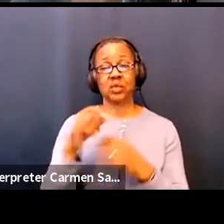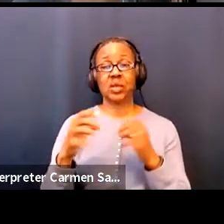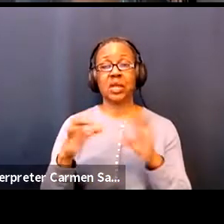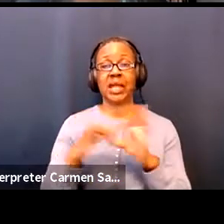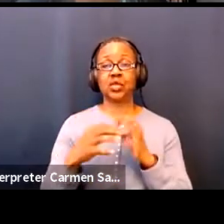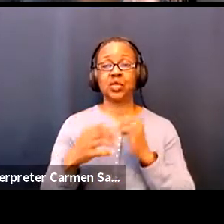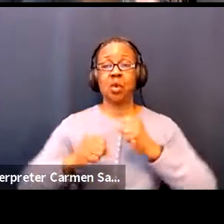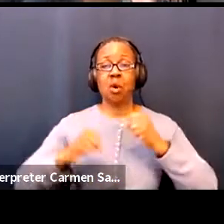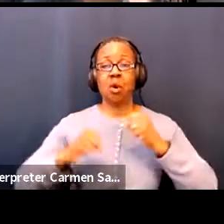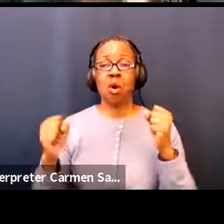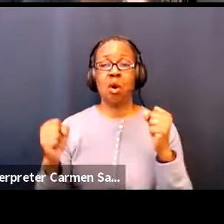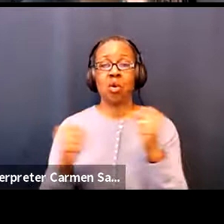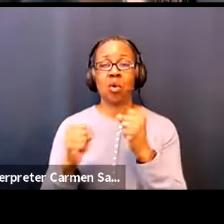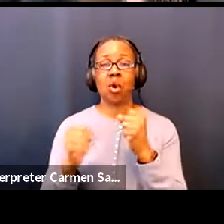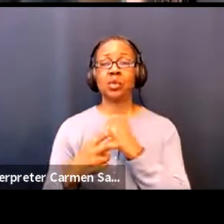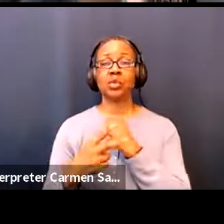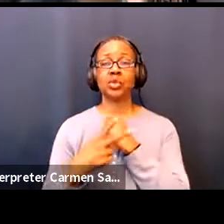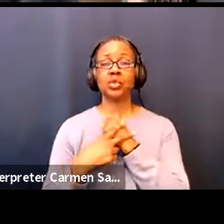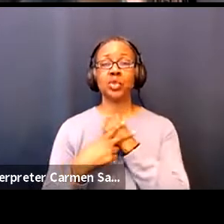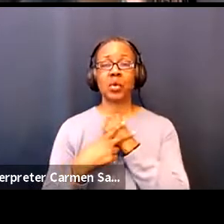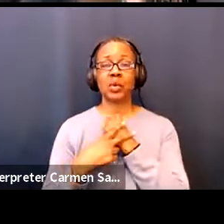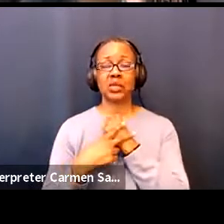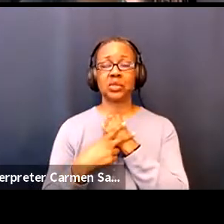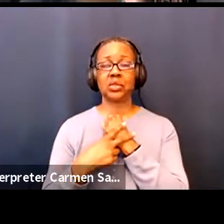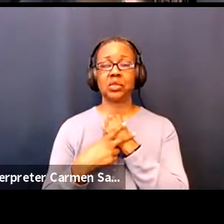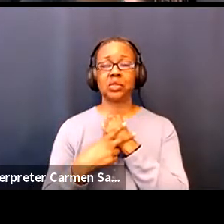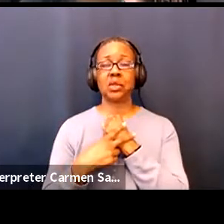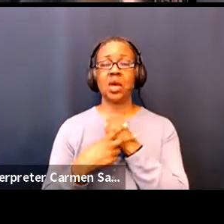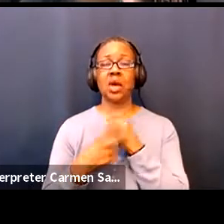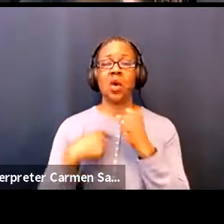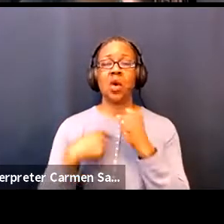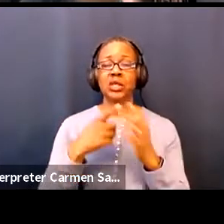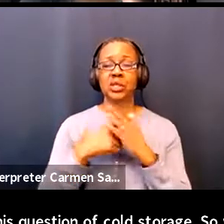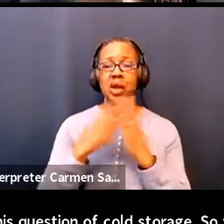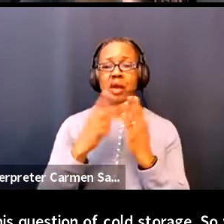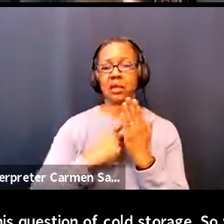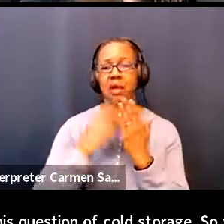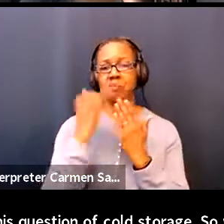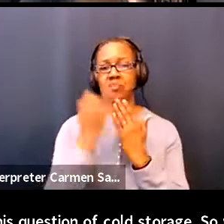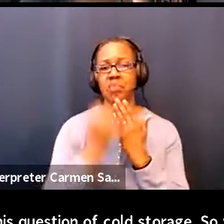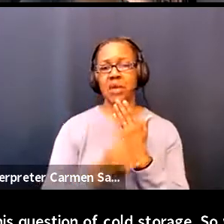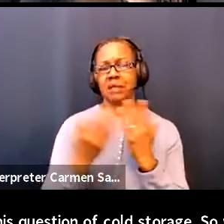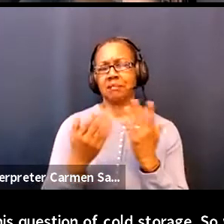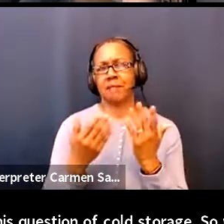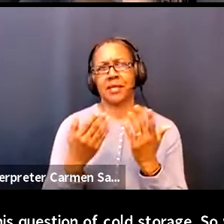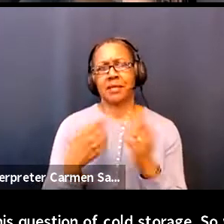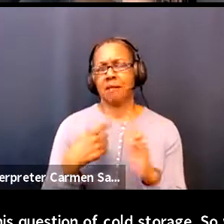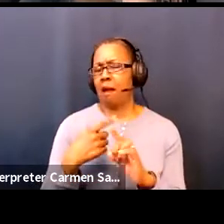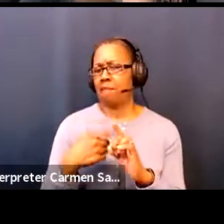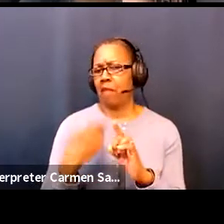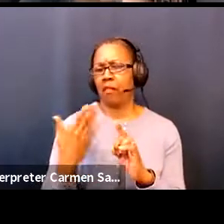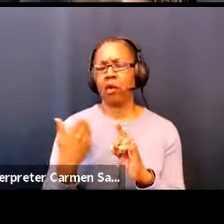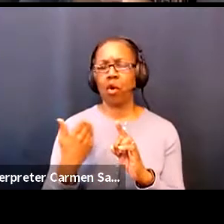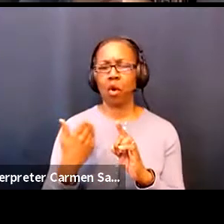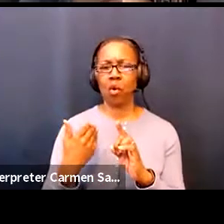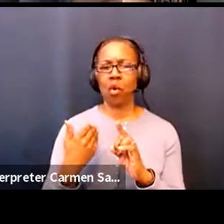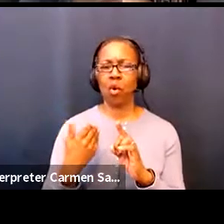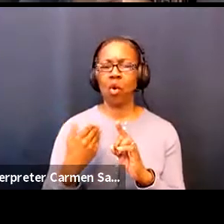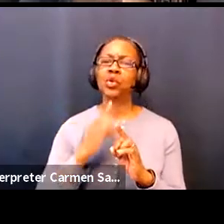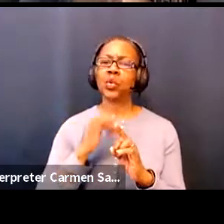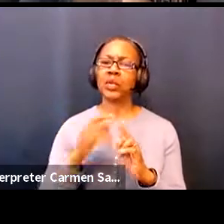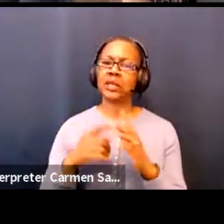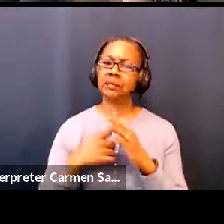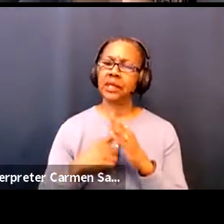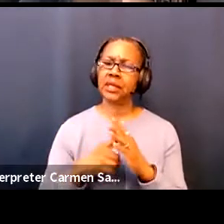storage. So we started a project maybe a little over a month or so ago to really begin